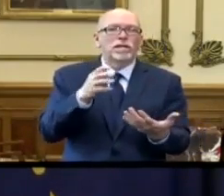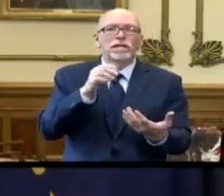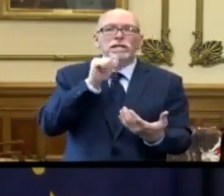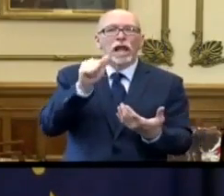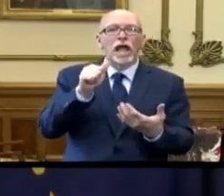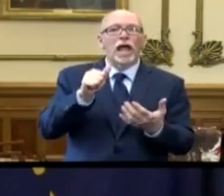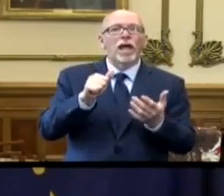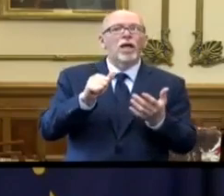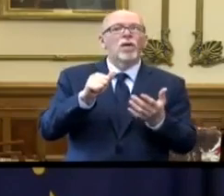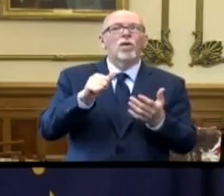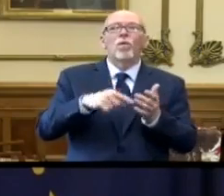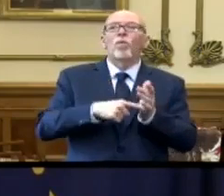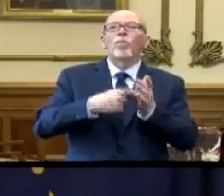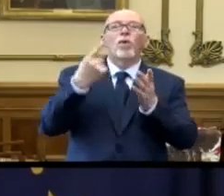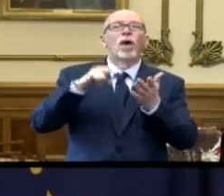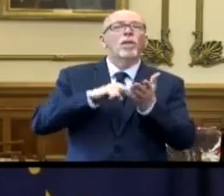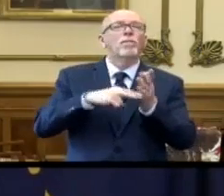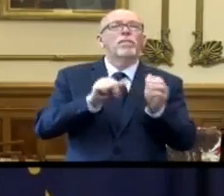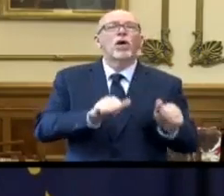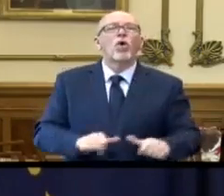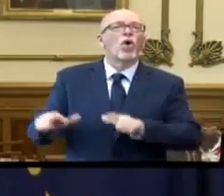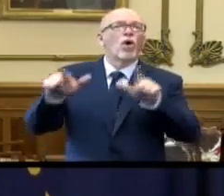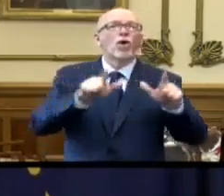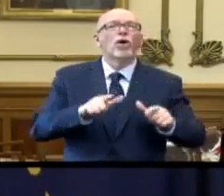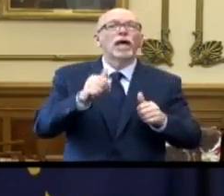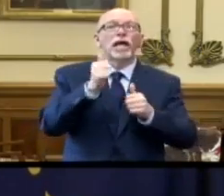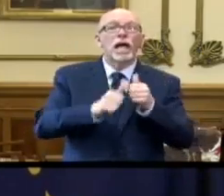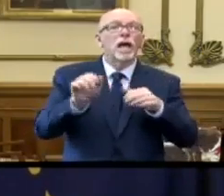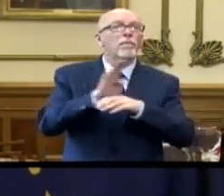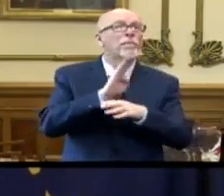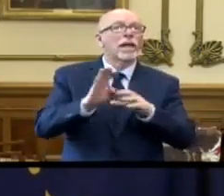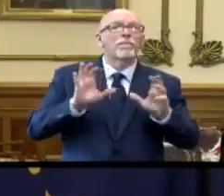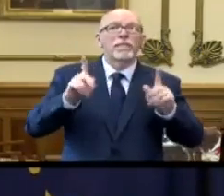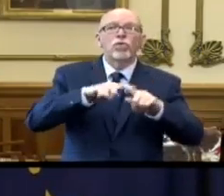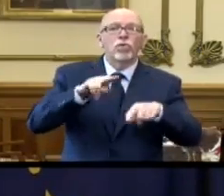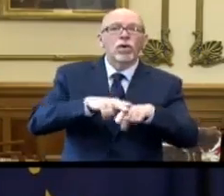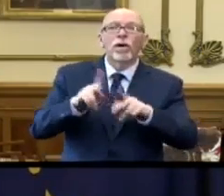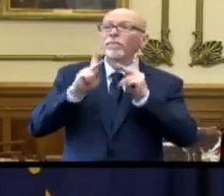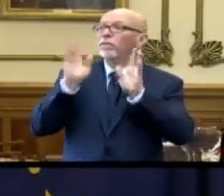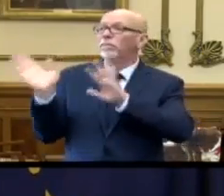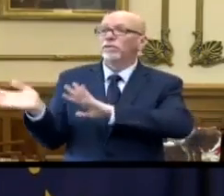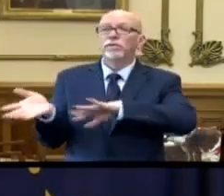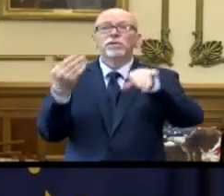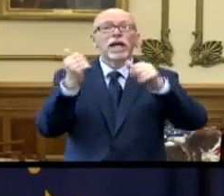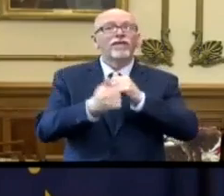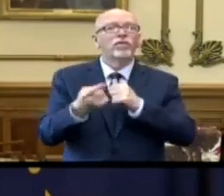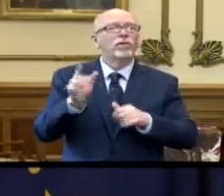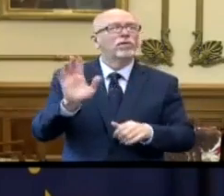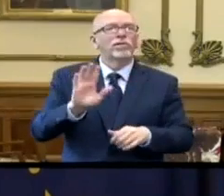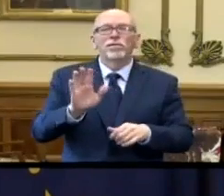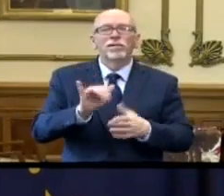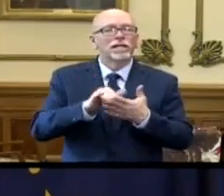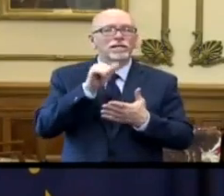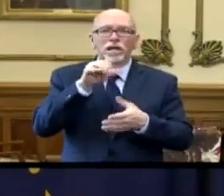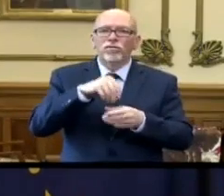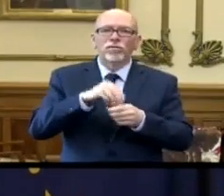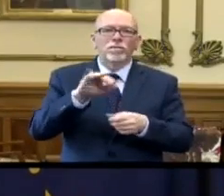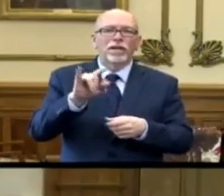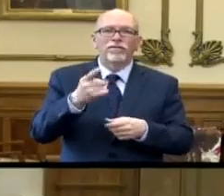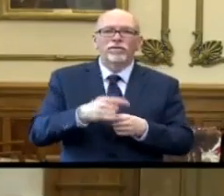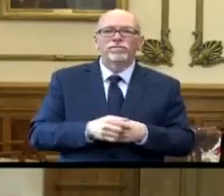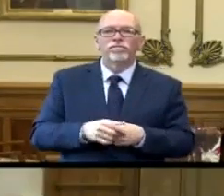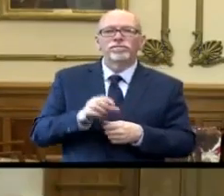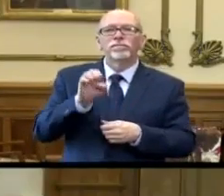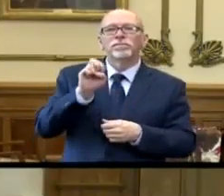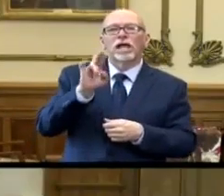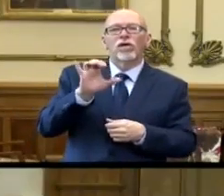fits all, or we're going to open up every business and go right back to the way it was. That won't be included on May 1st.